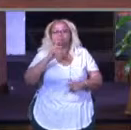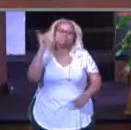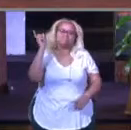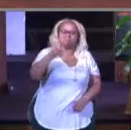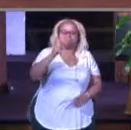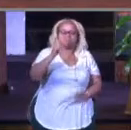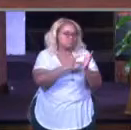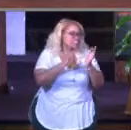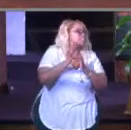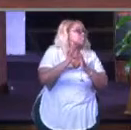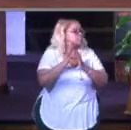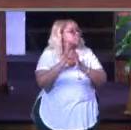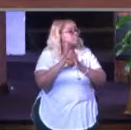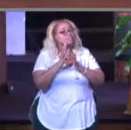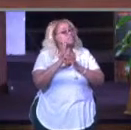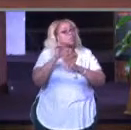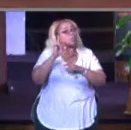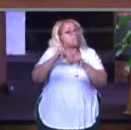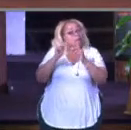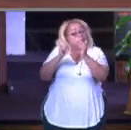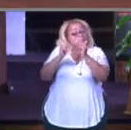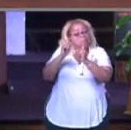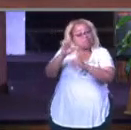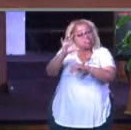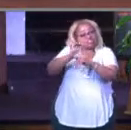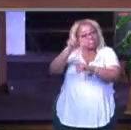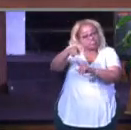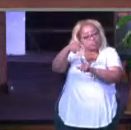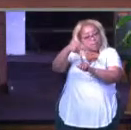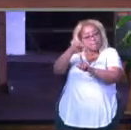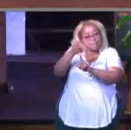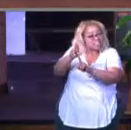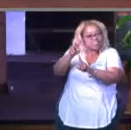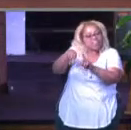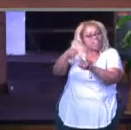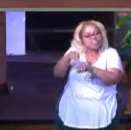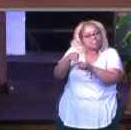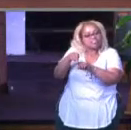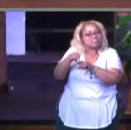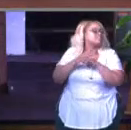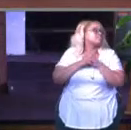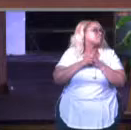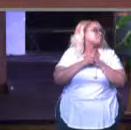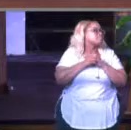rebuking Jesus. So you can't build your church on Peter.